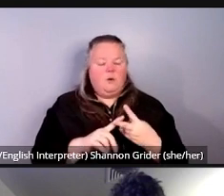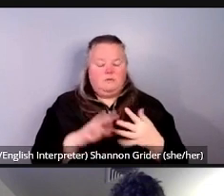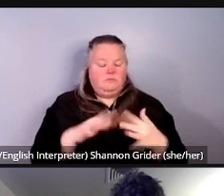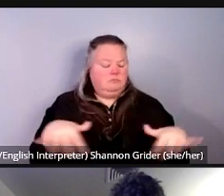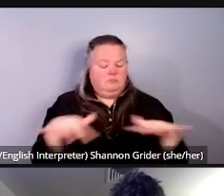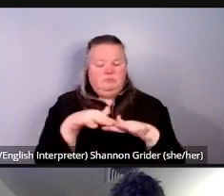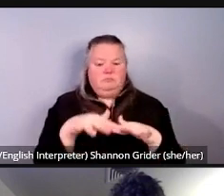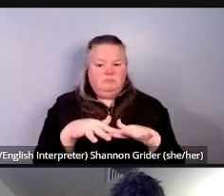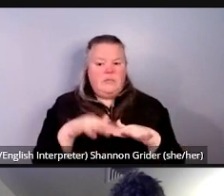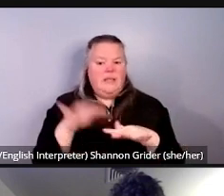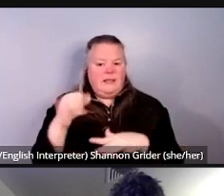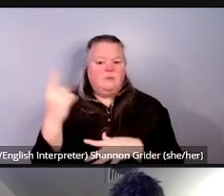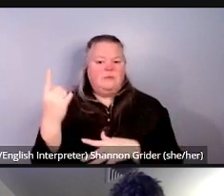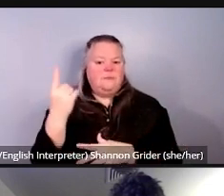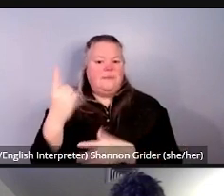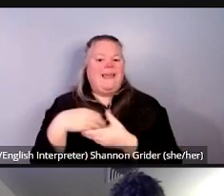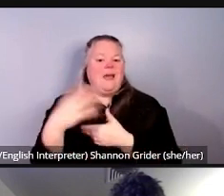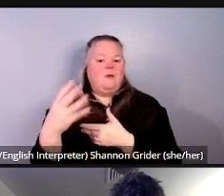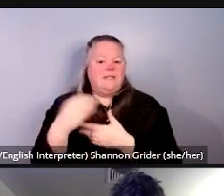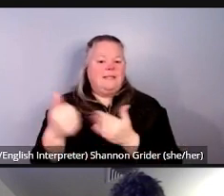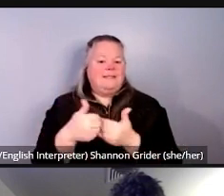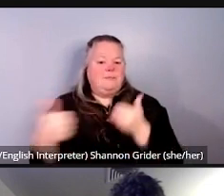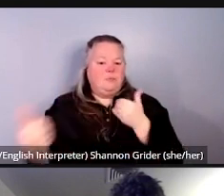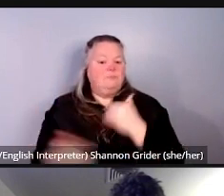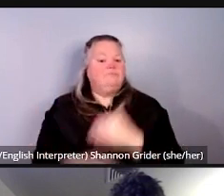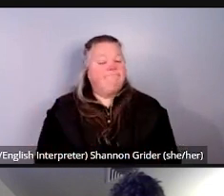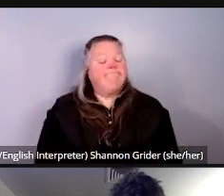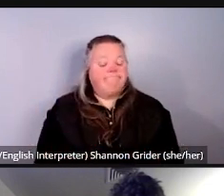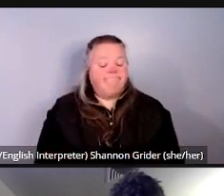was something very separate.